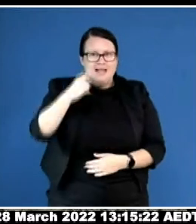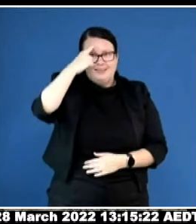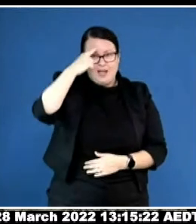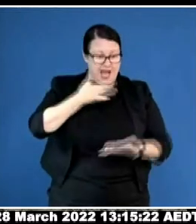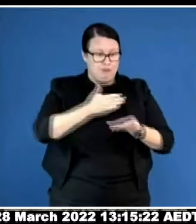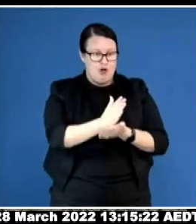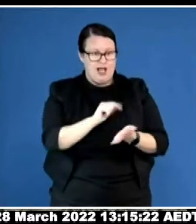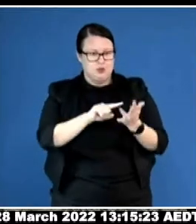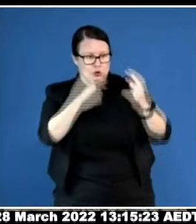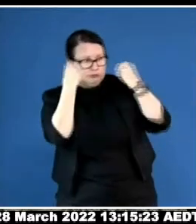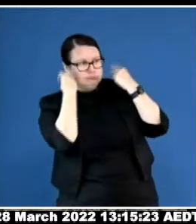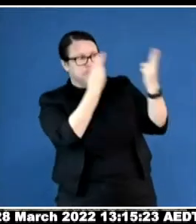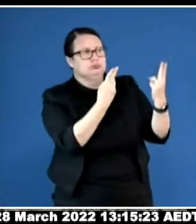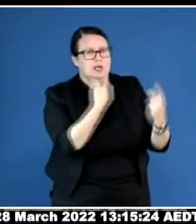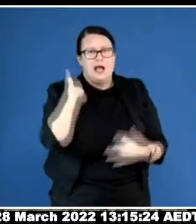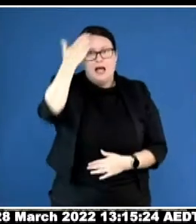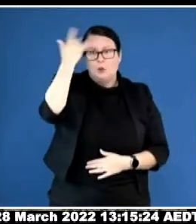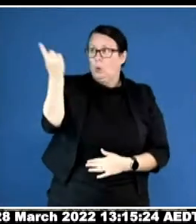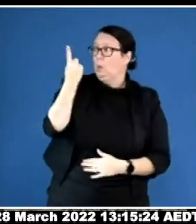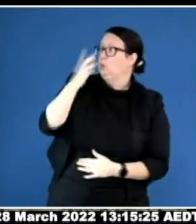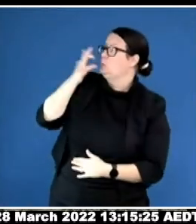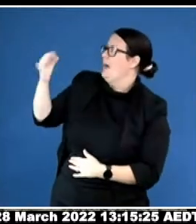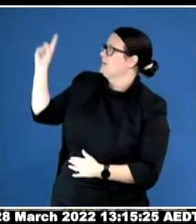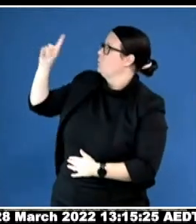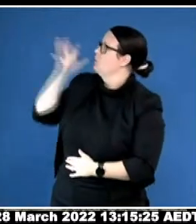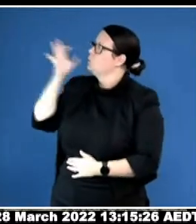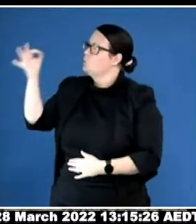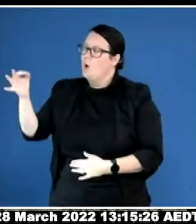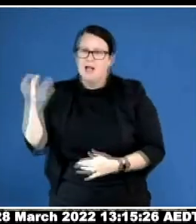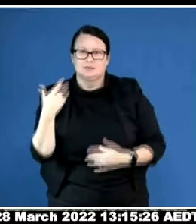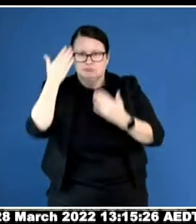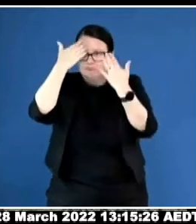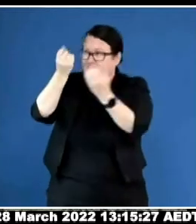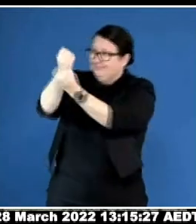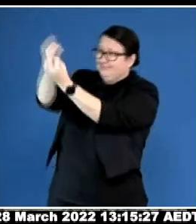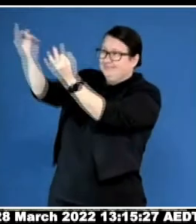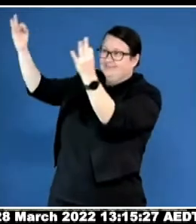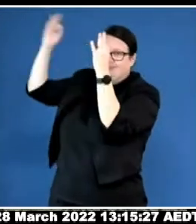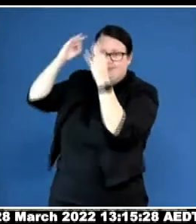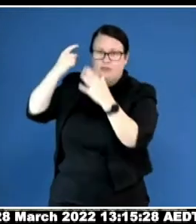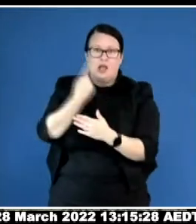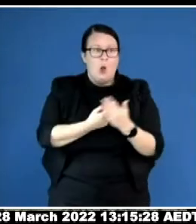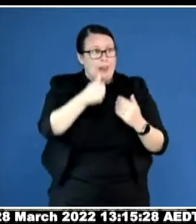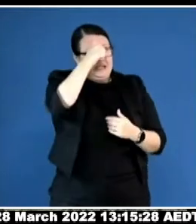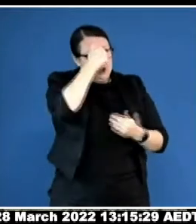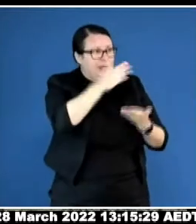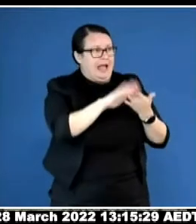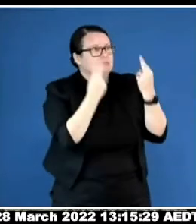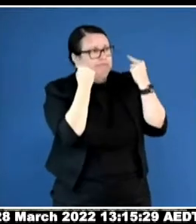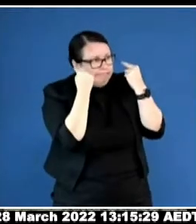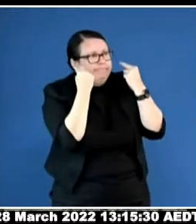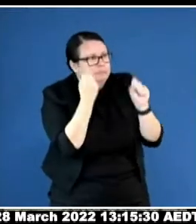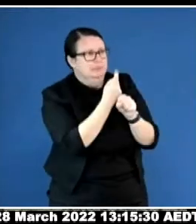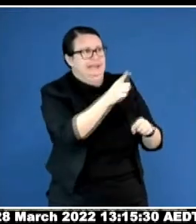didn't know what to ask for. I didn't think anything was out there. I didn't know any other way to live. And this is a failing of